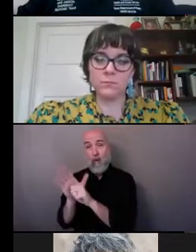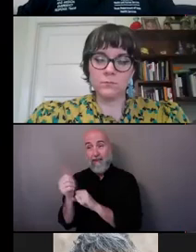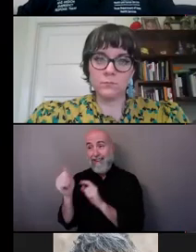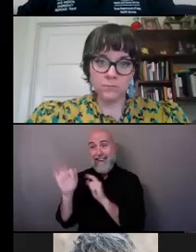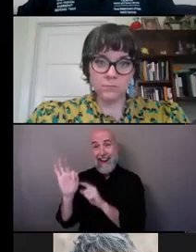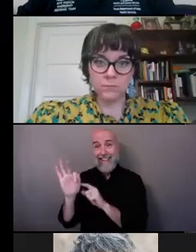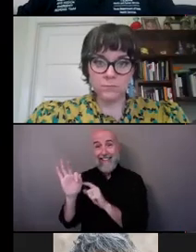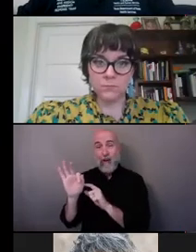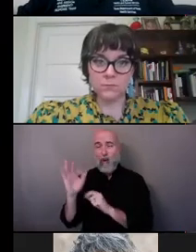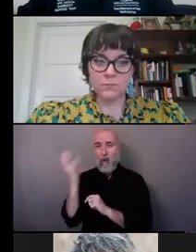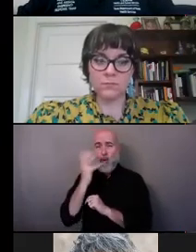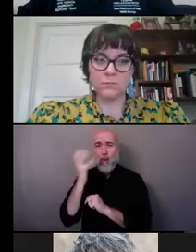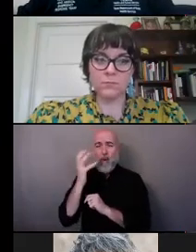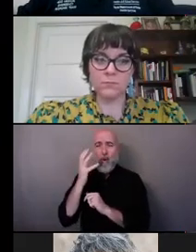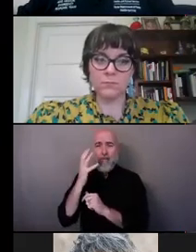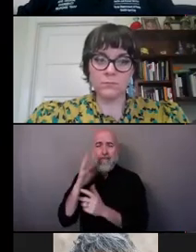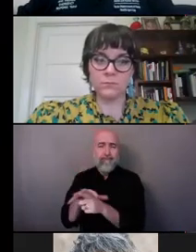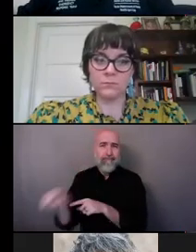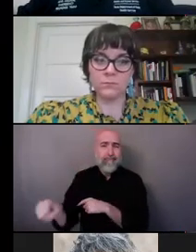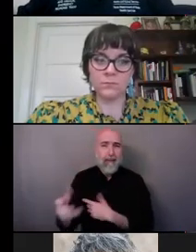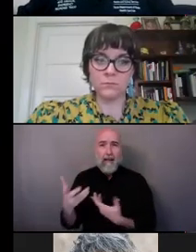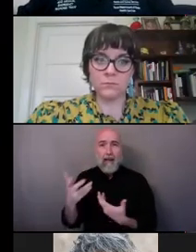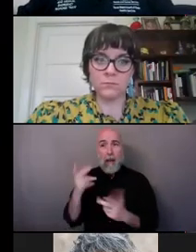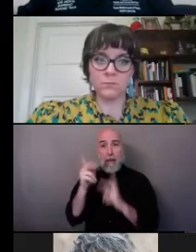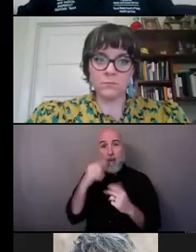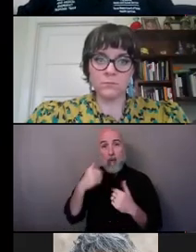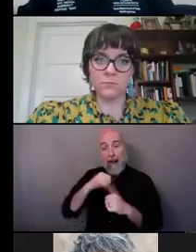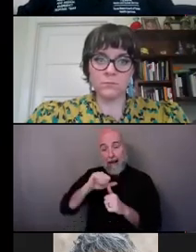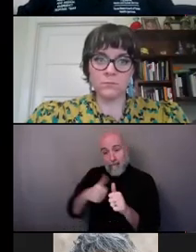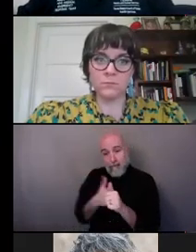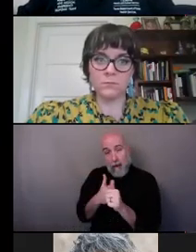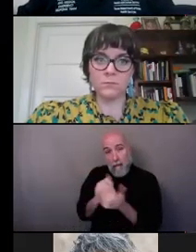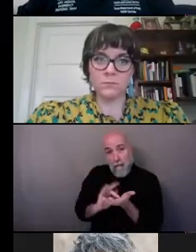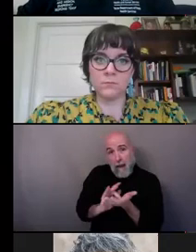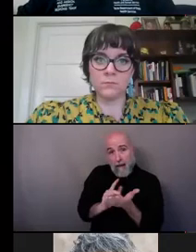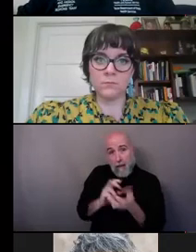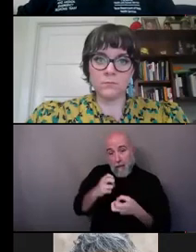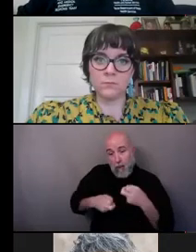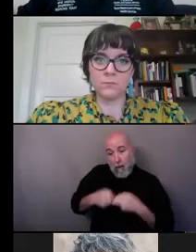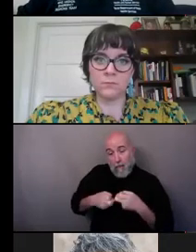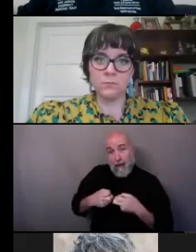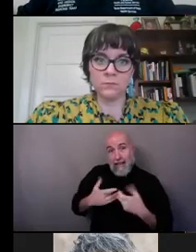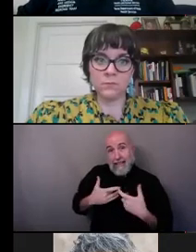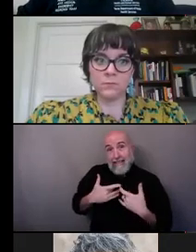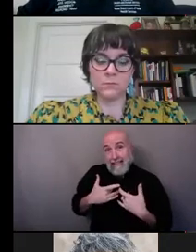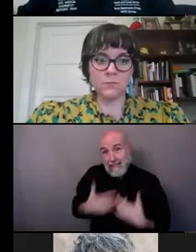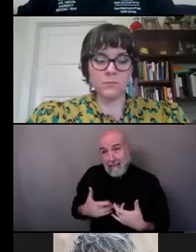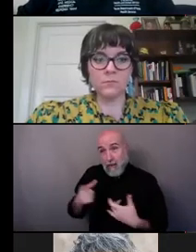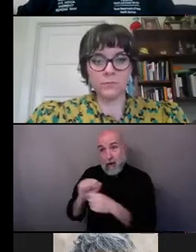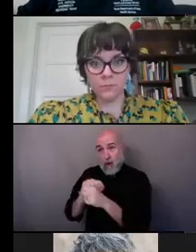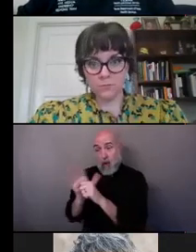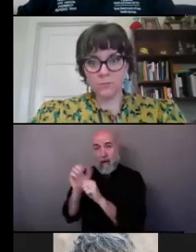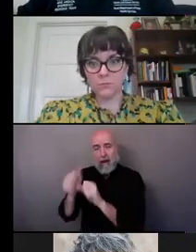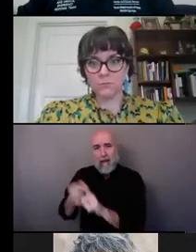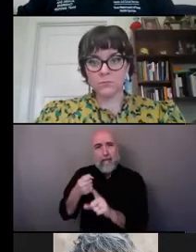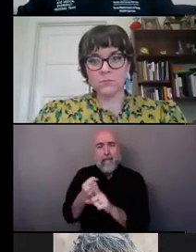is especially devastating in people who have underlying medical conditions that make them more likely to have a serious course for